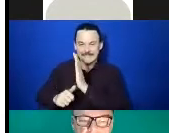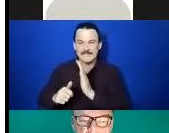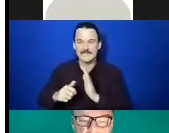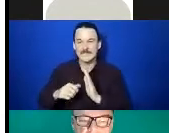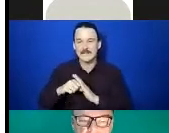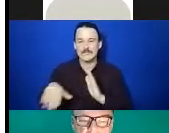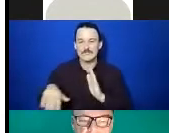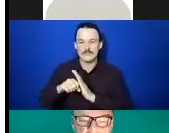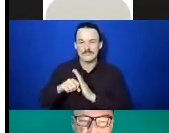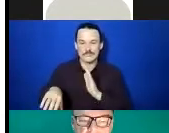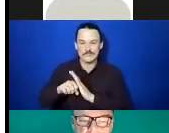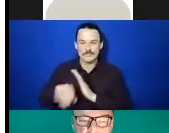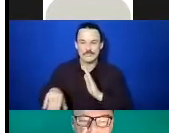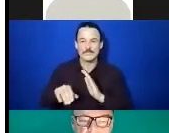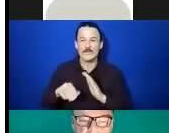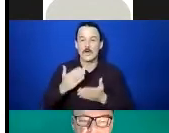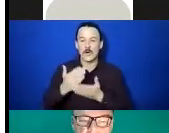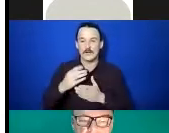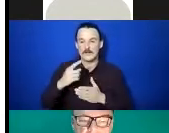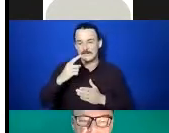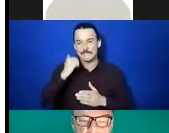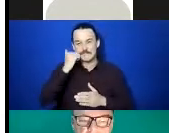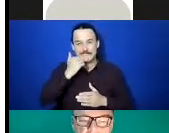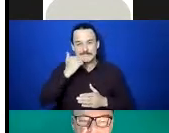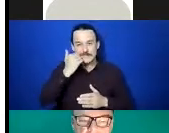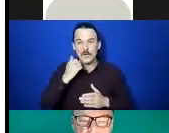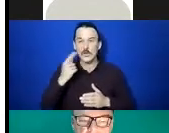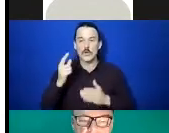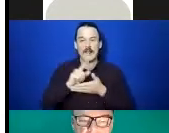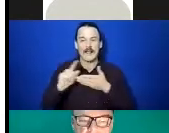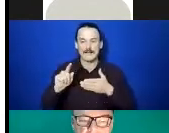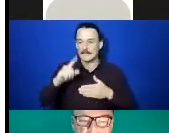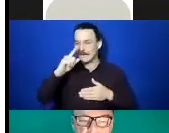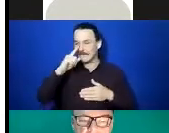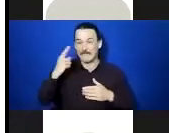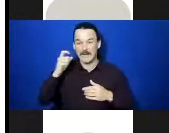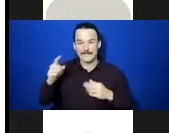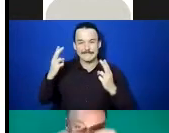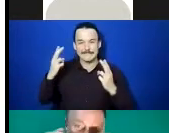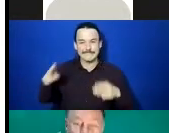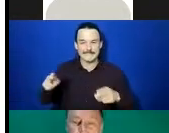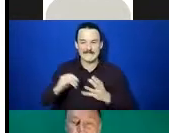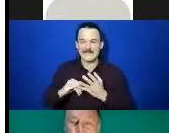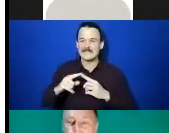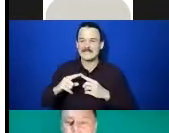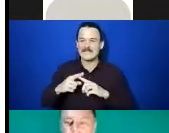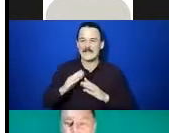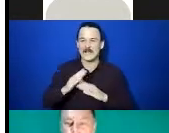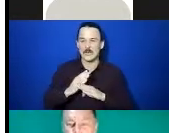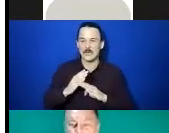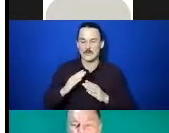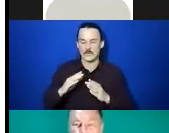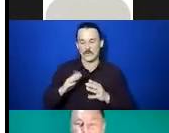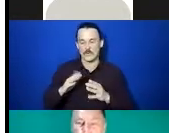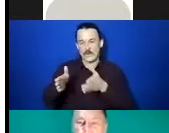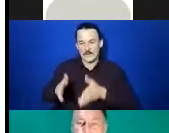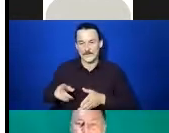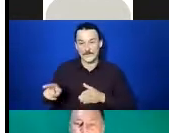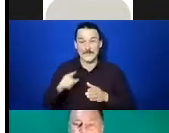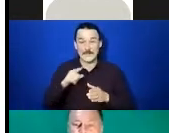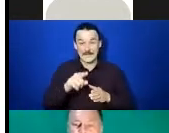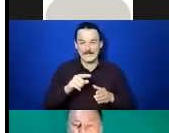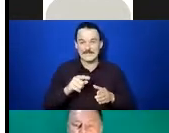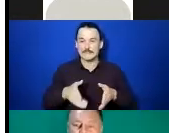were later discovered dead. His practice was established not too far from the red light district, and it is